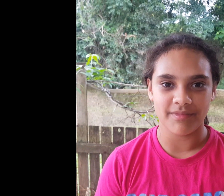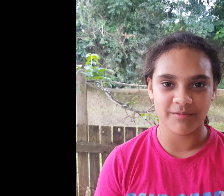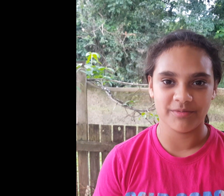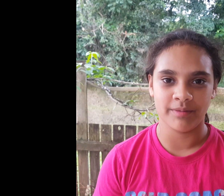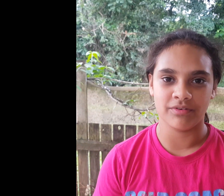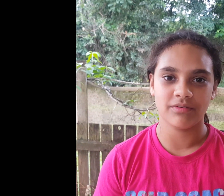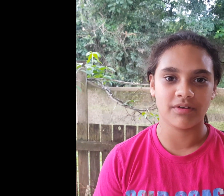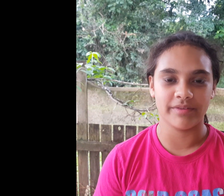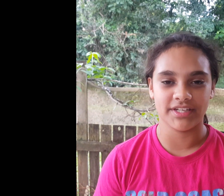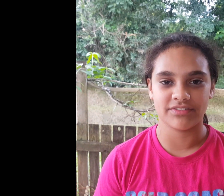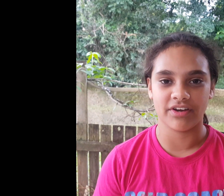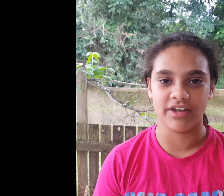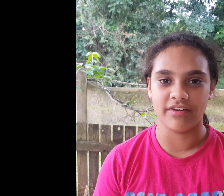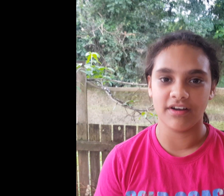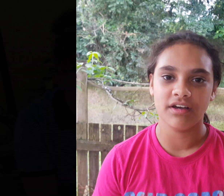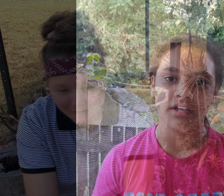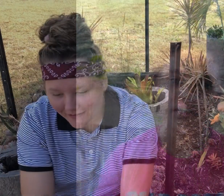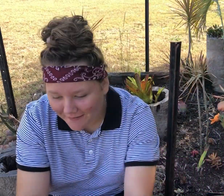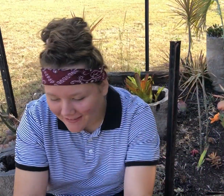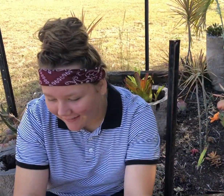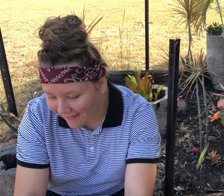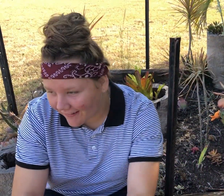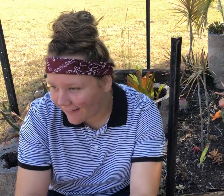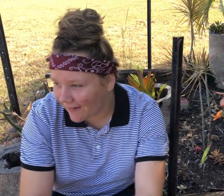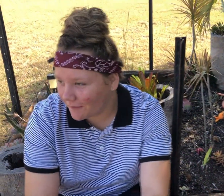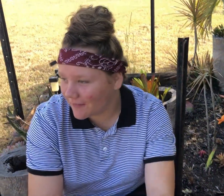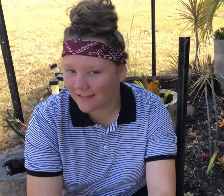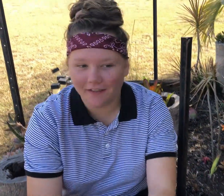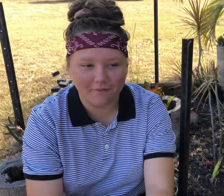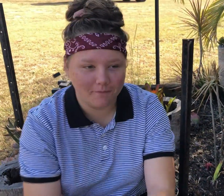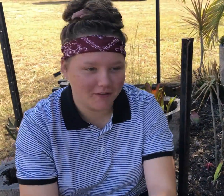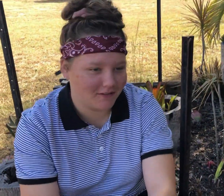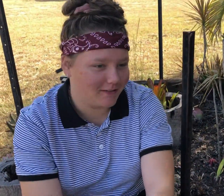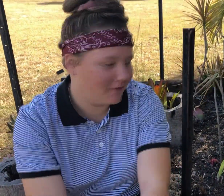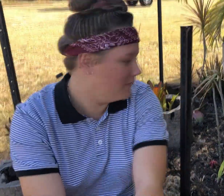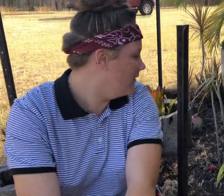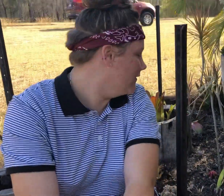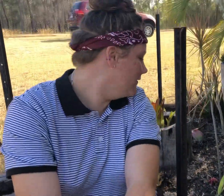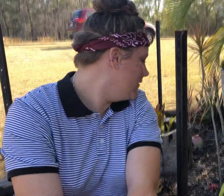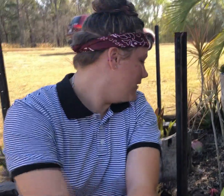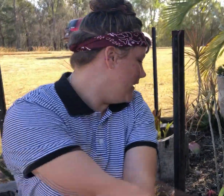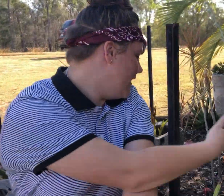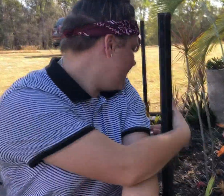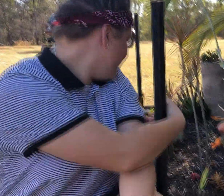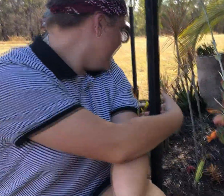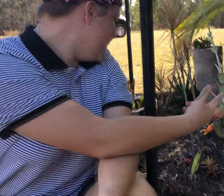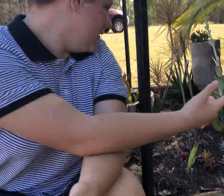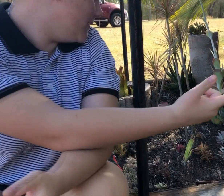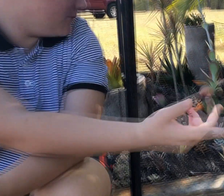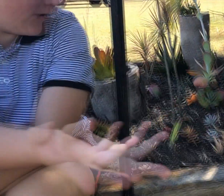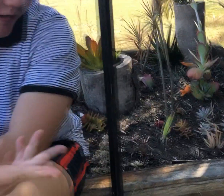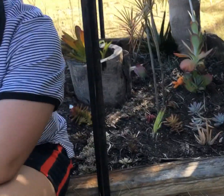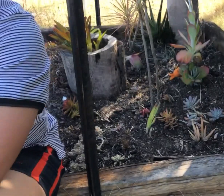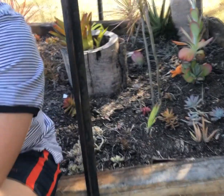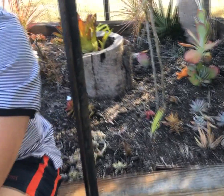is Māori people from Innisfail area. My name's Tiani. I'm descendant of Bachelor and Waka Waka, and this